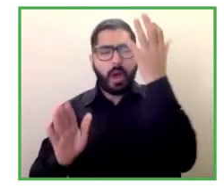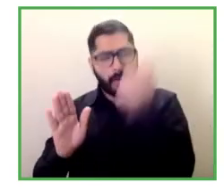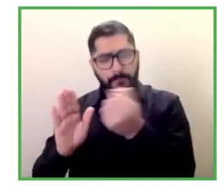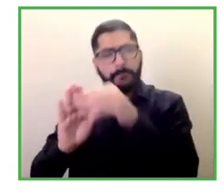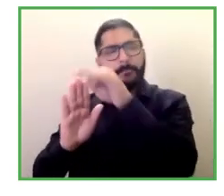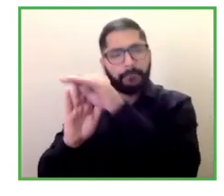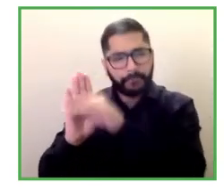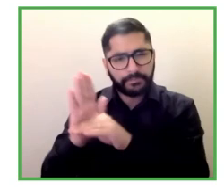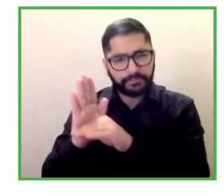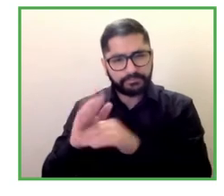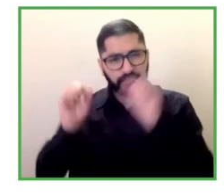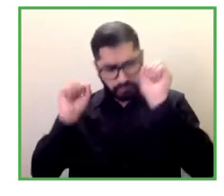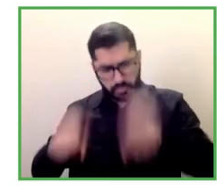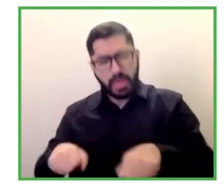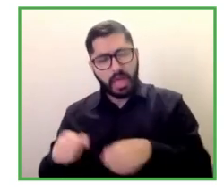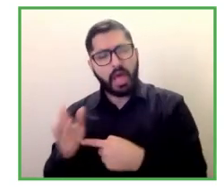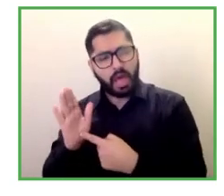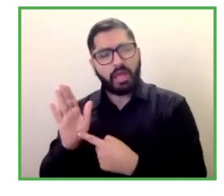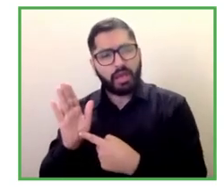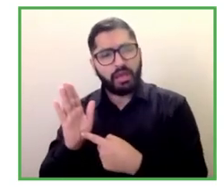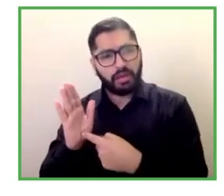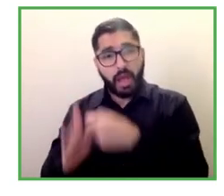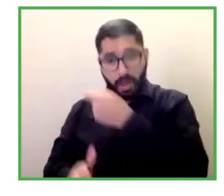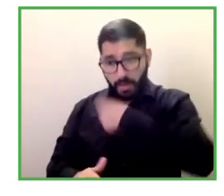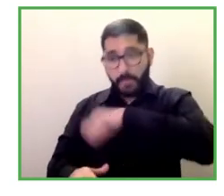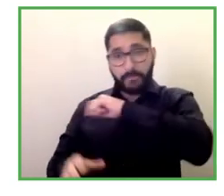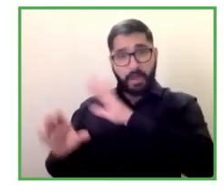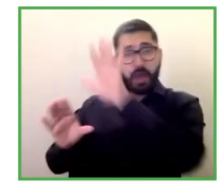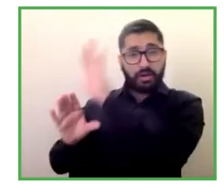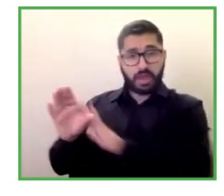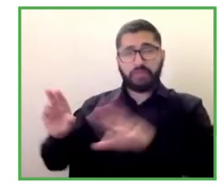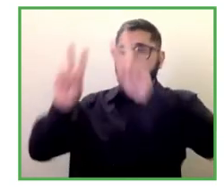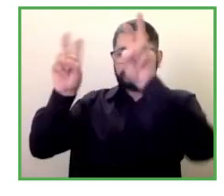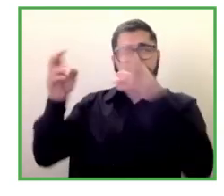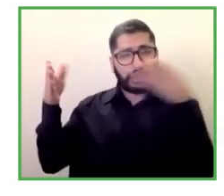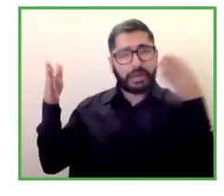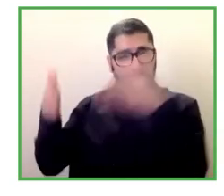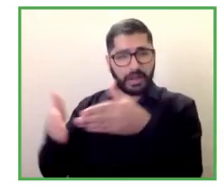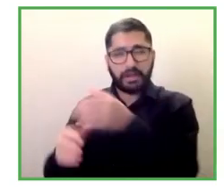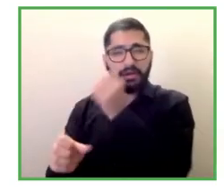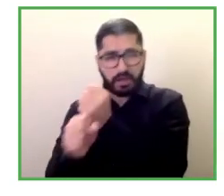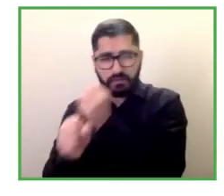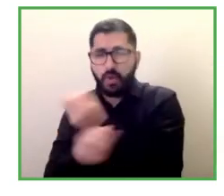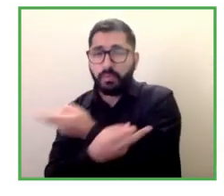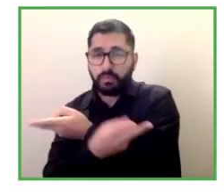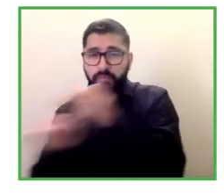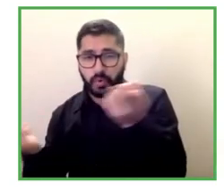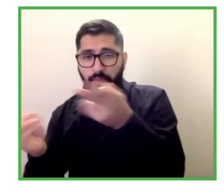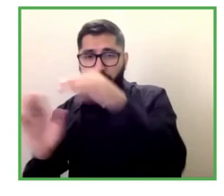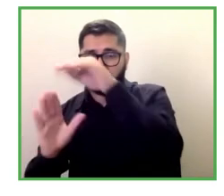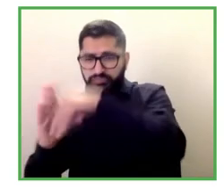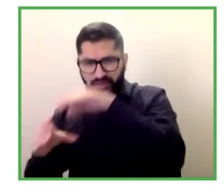Bet that you have for intellectual or disabled people opportunities.